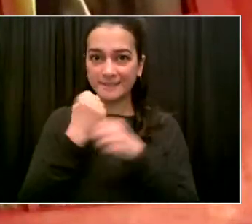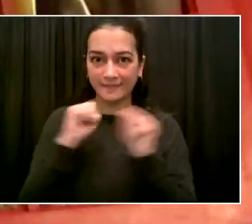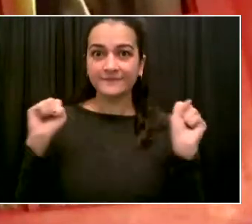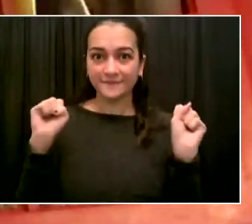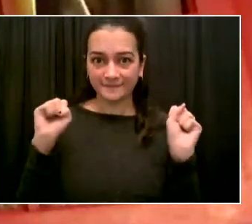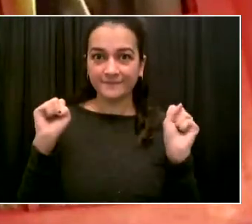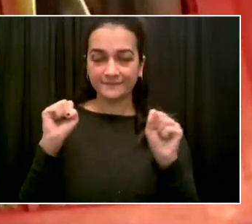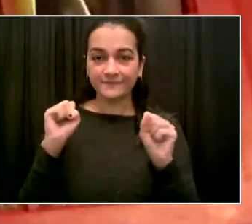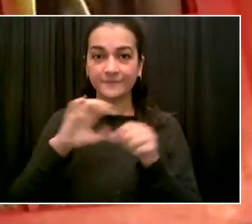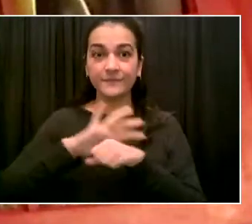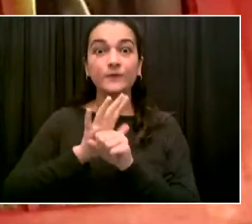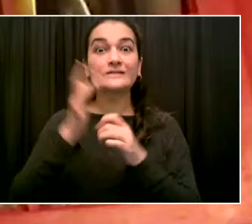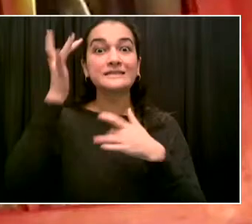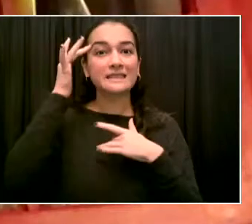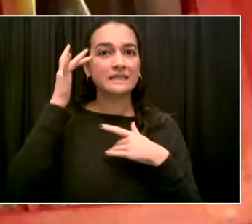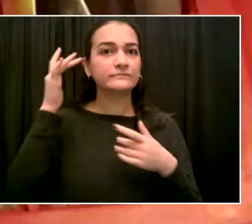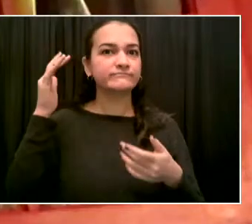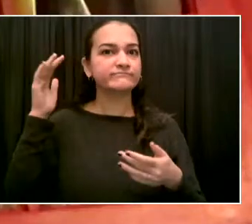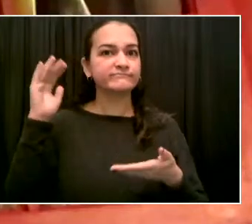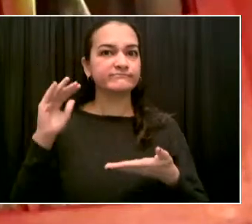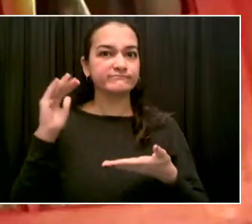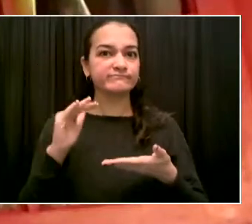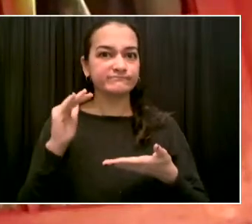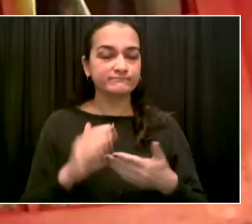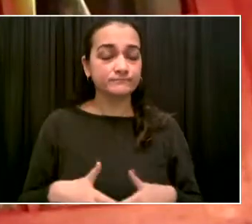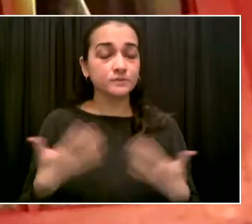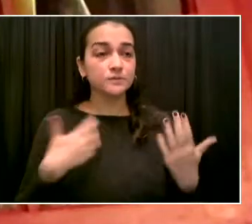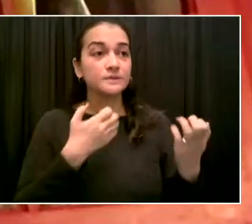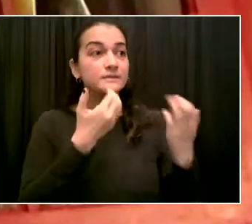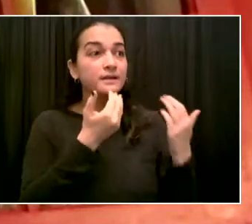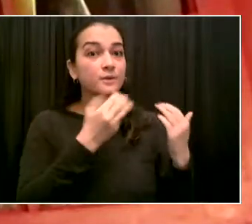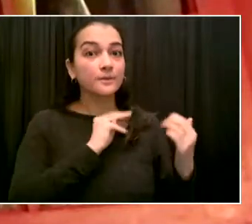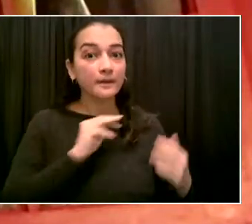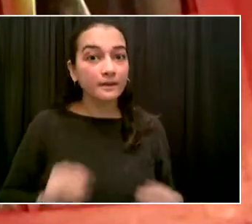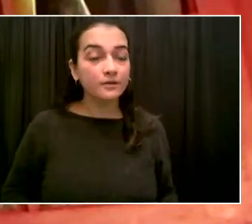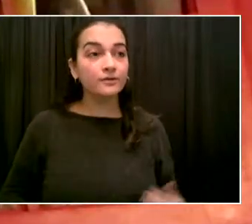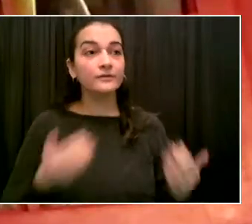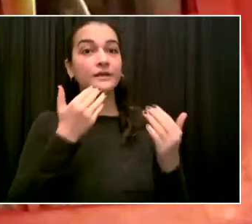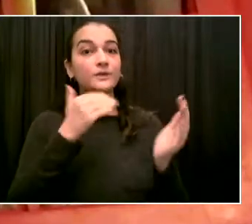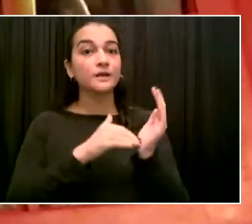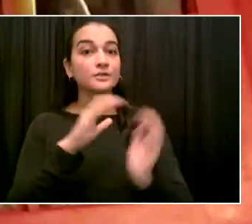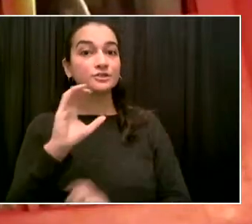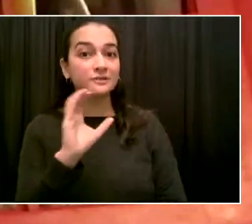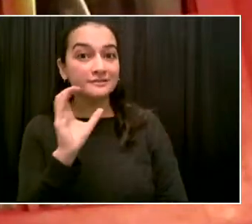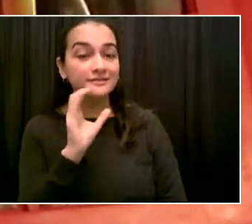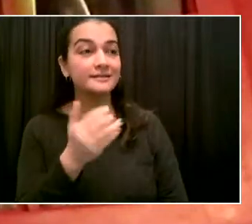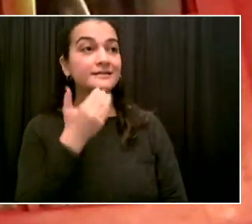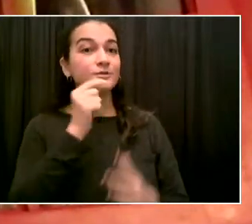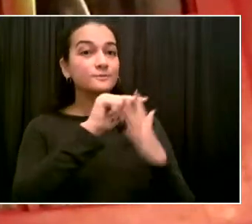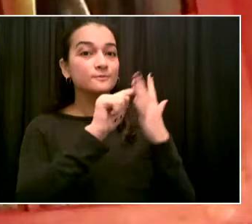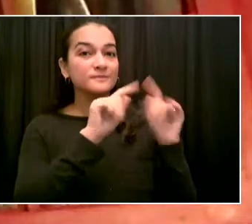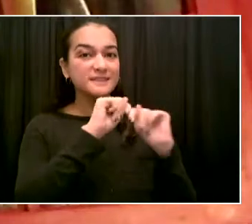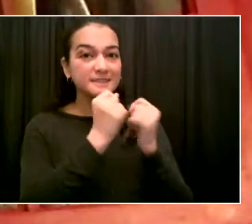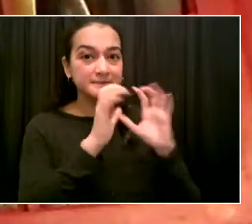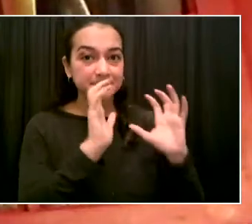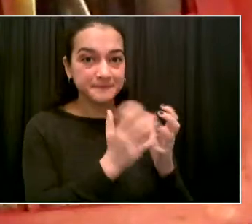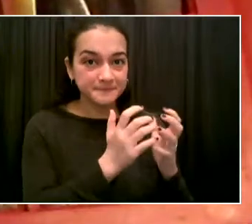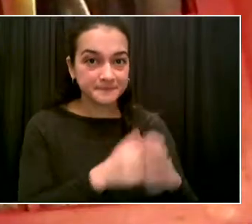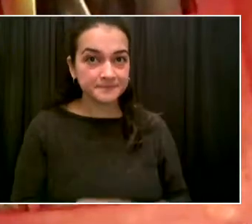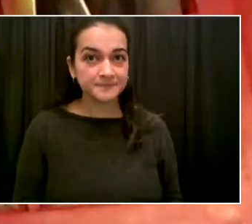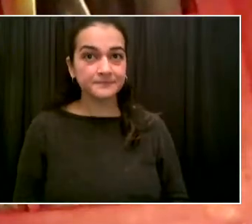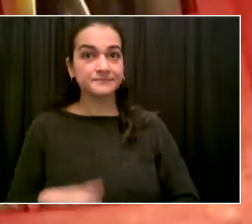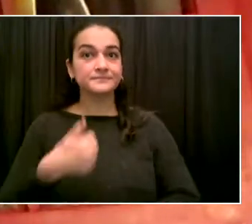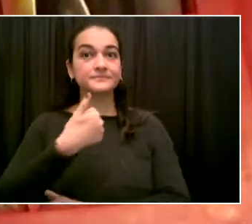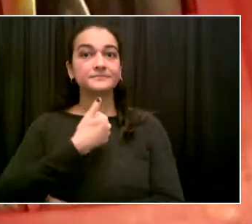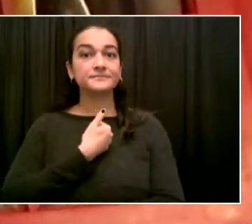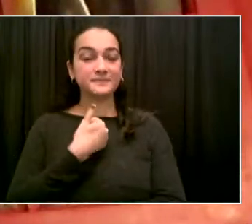as a parent of a 4-year-old, I have a 4-year-old and a 2-year-old, but my 4-year-old is going to be turning 5 in